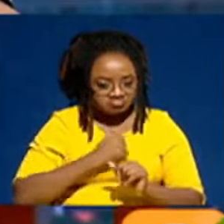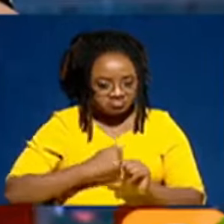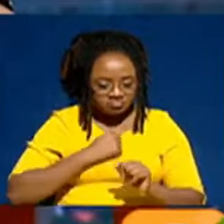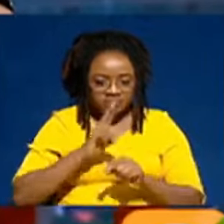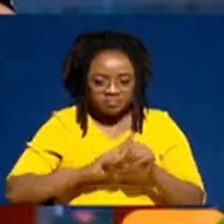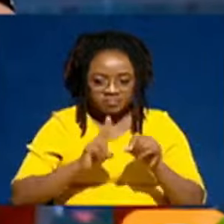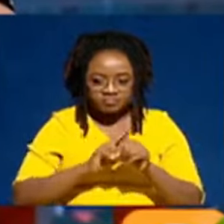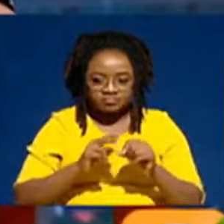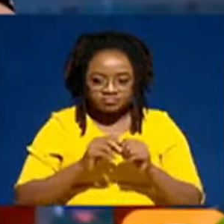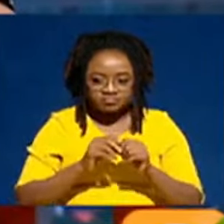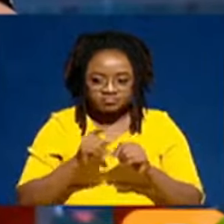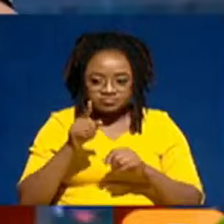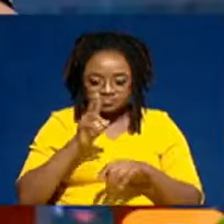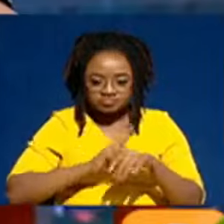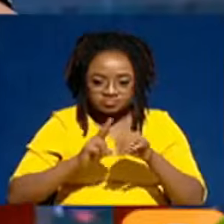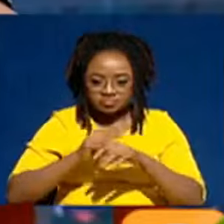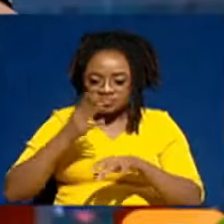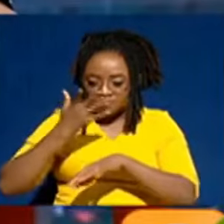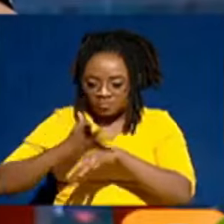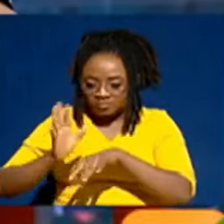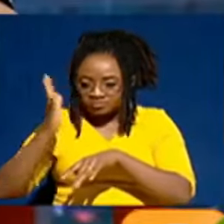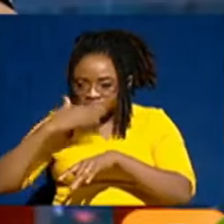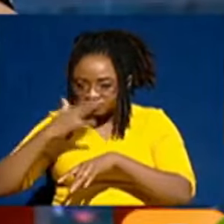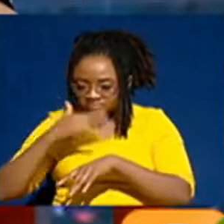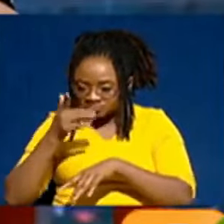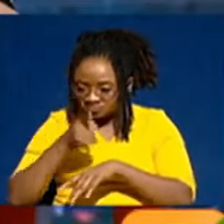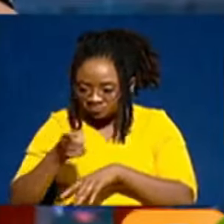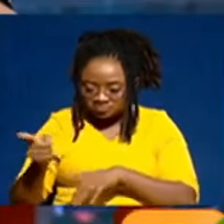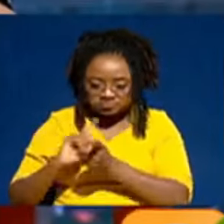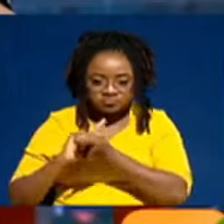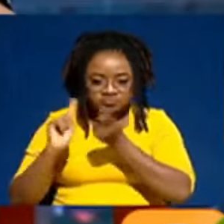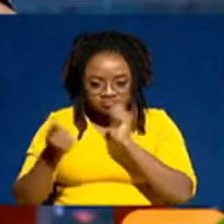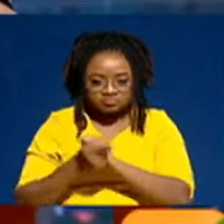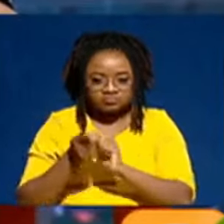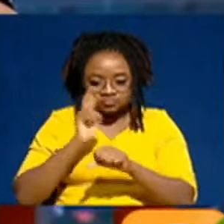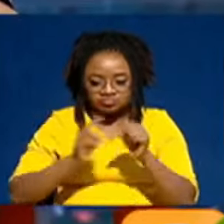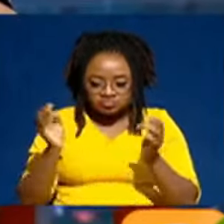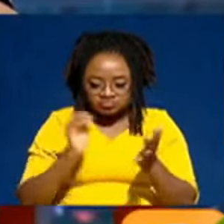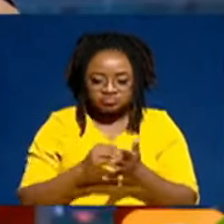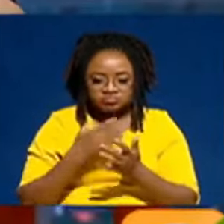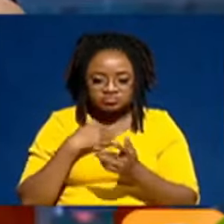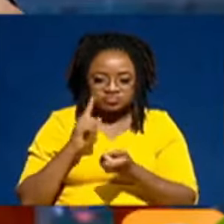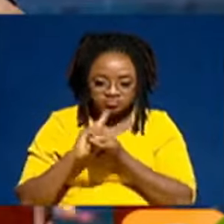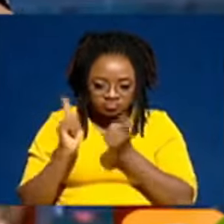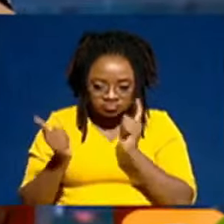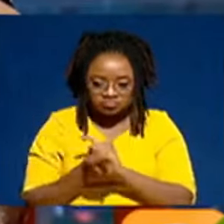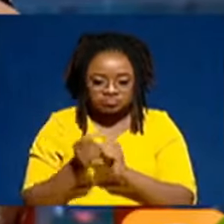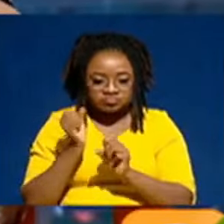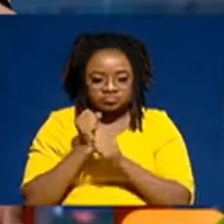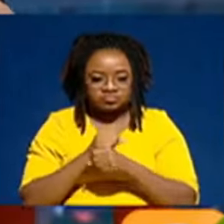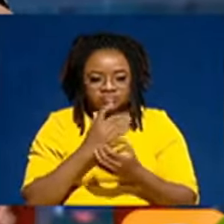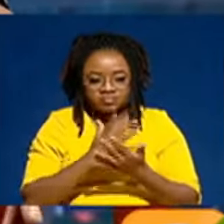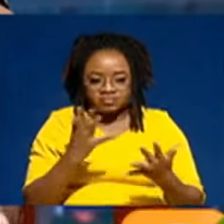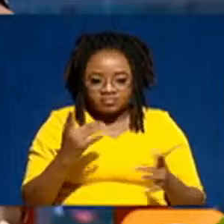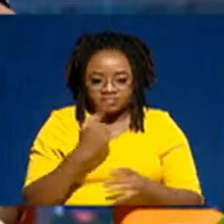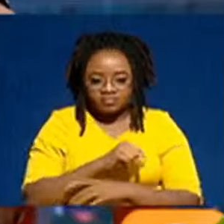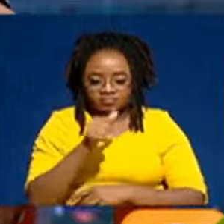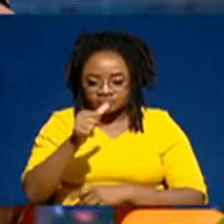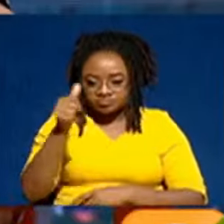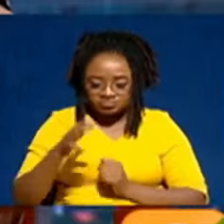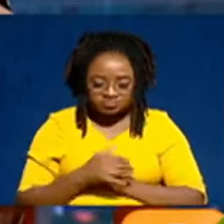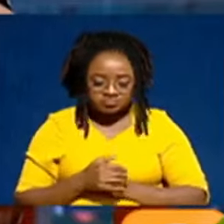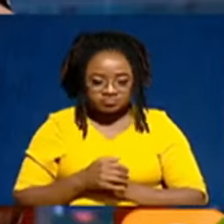are reusing waste, converting waste into other products like energy and so on and so forth.